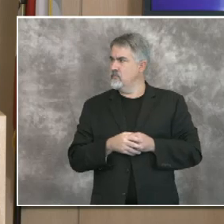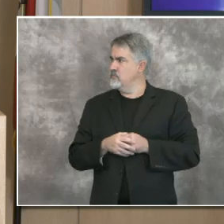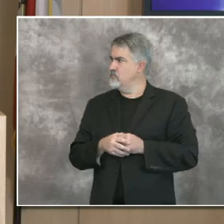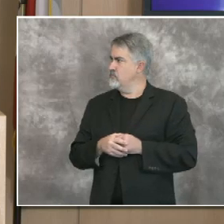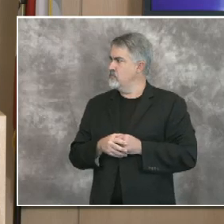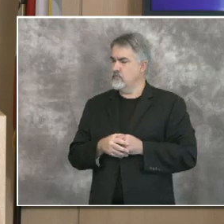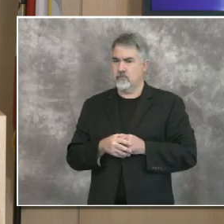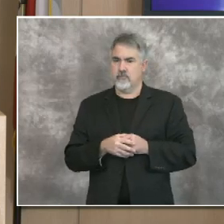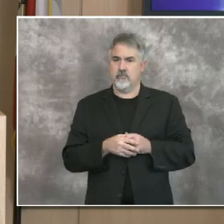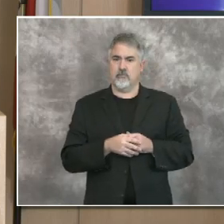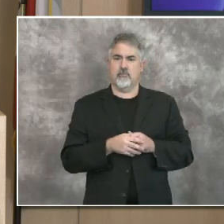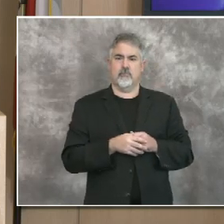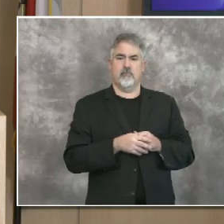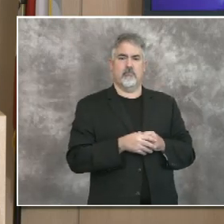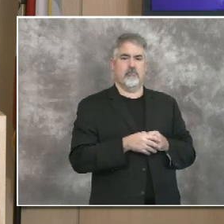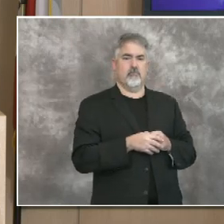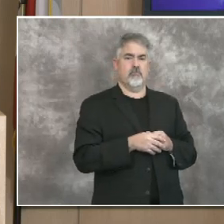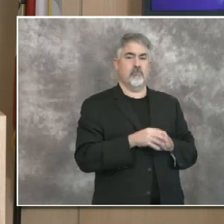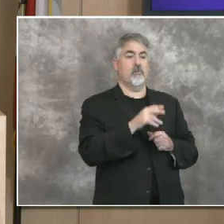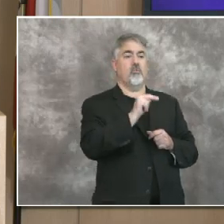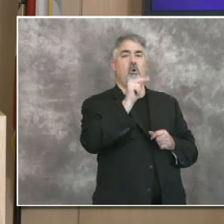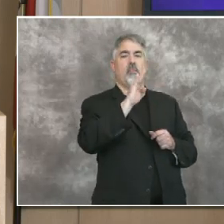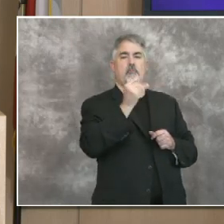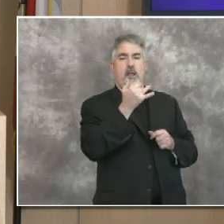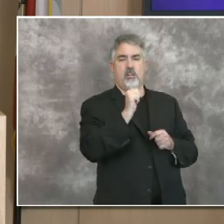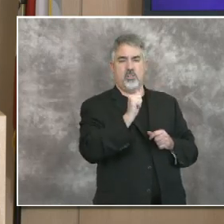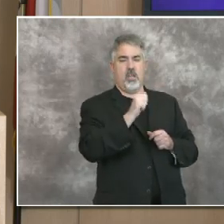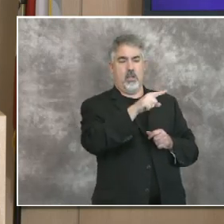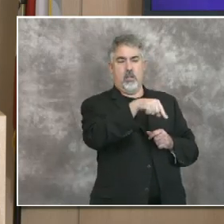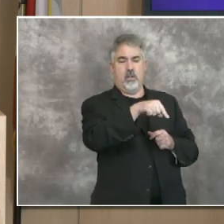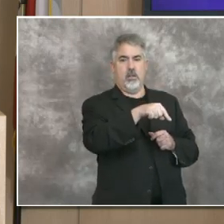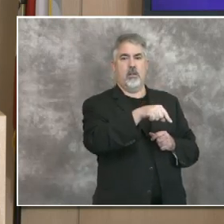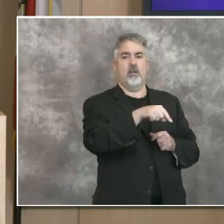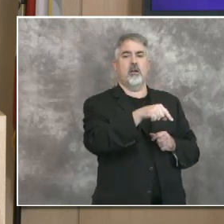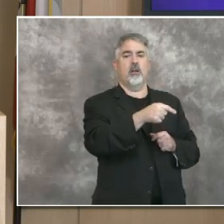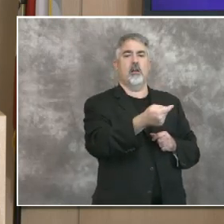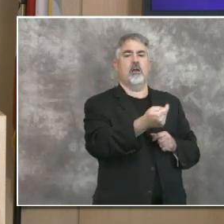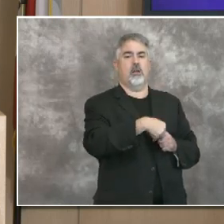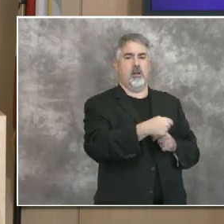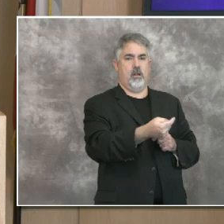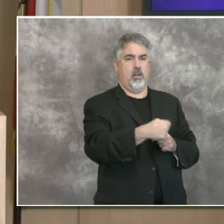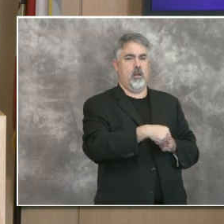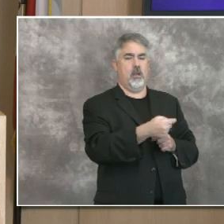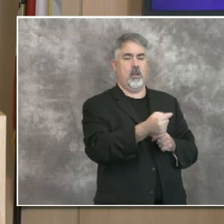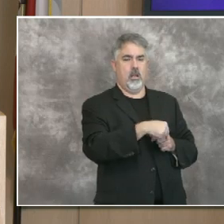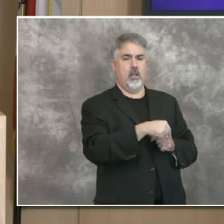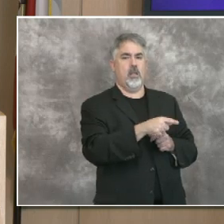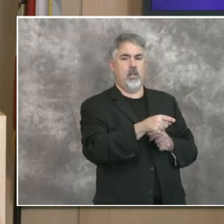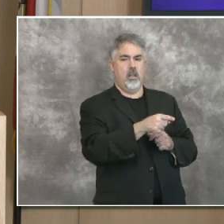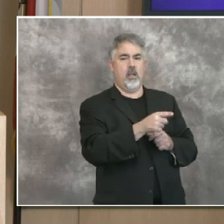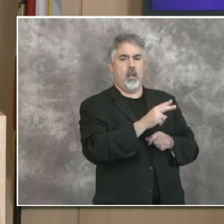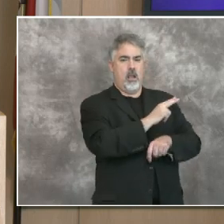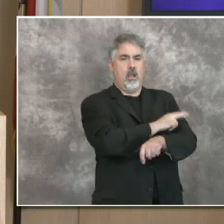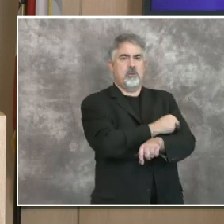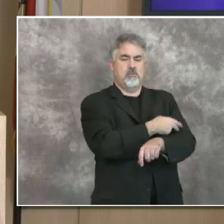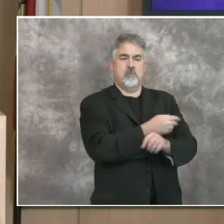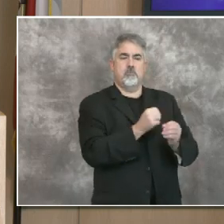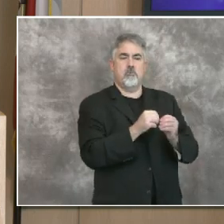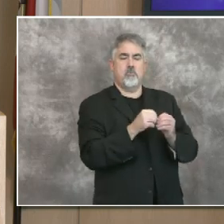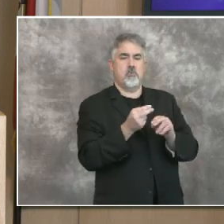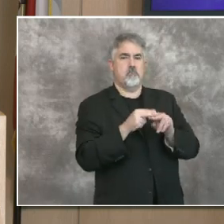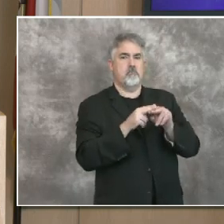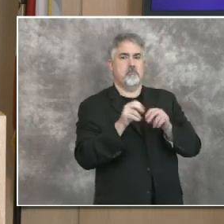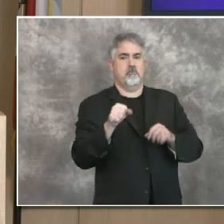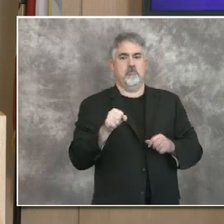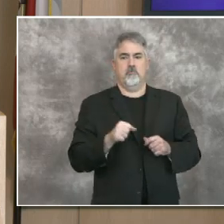in northern Baja California who are in fact presenting to our southern hospitals in the county. Again, we're tracking that